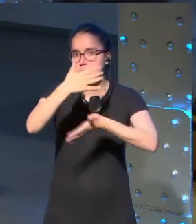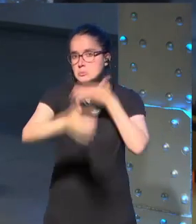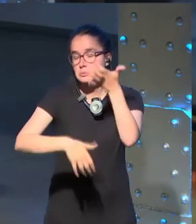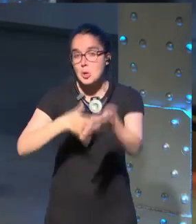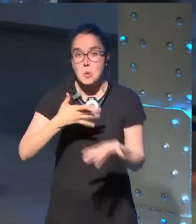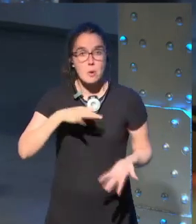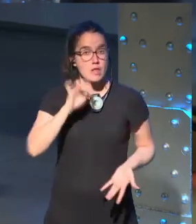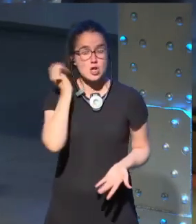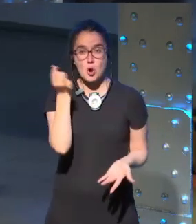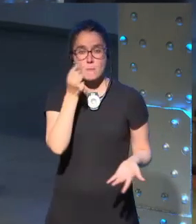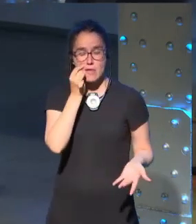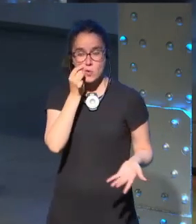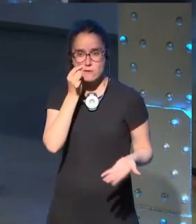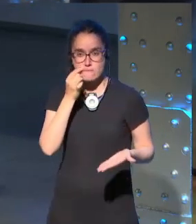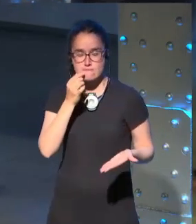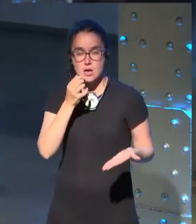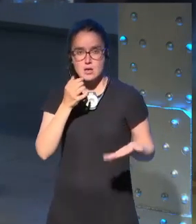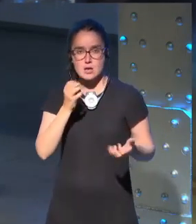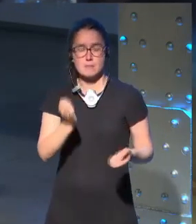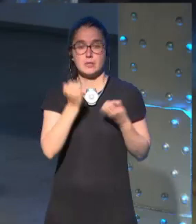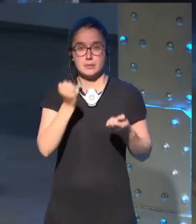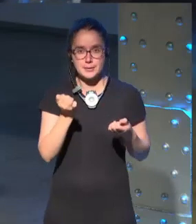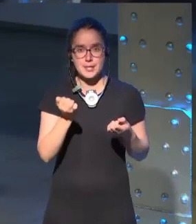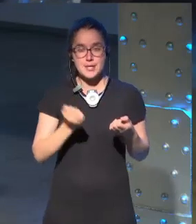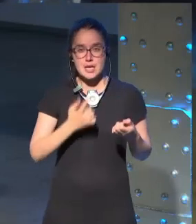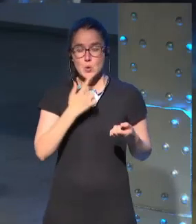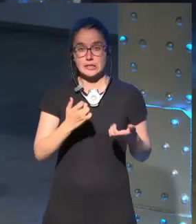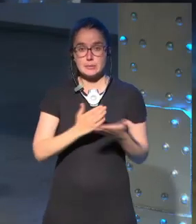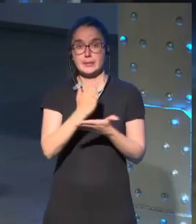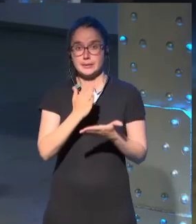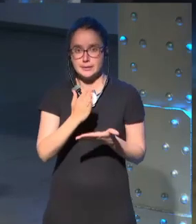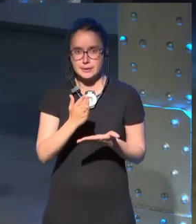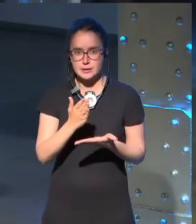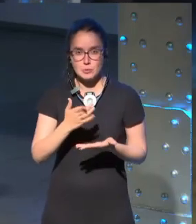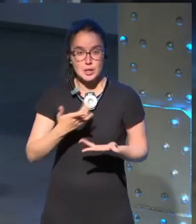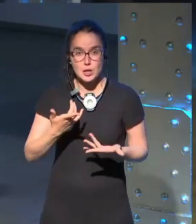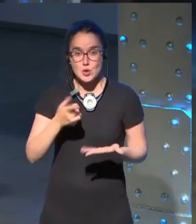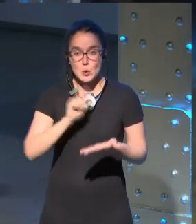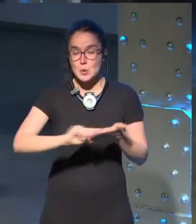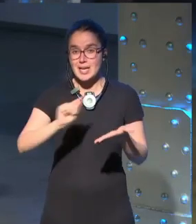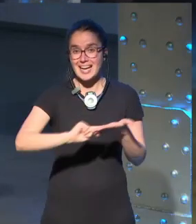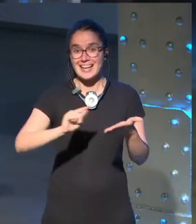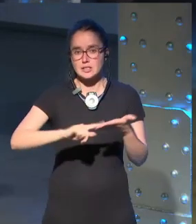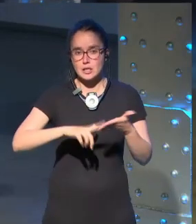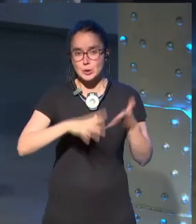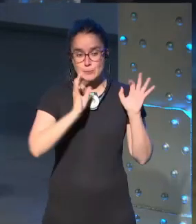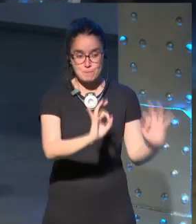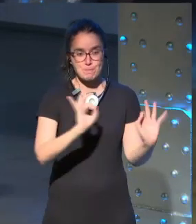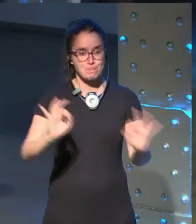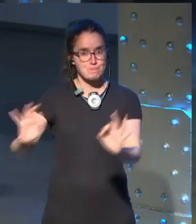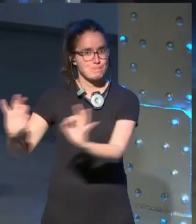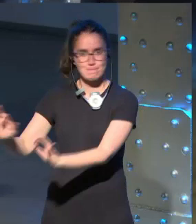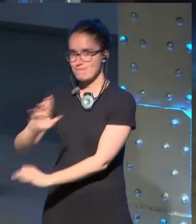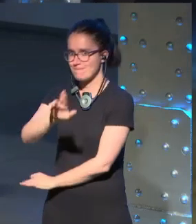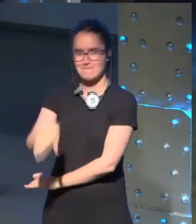why. I'm not a disciplined daily writer who might, show up at the see how old I am. I was